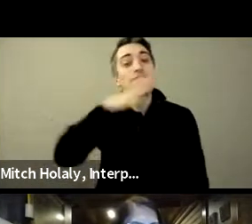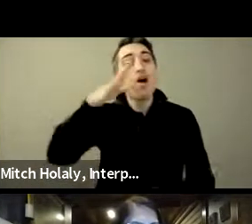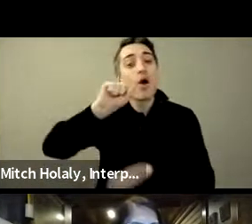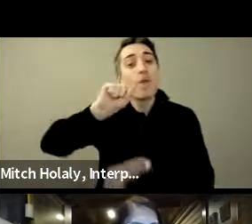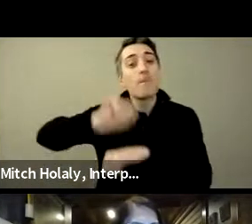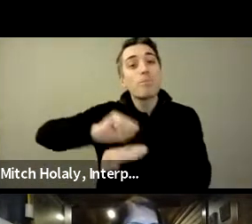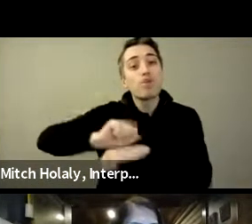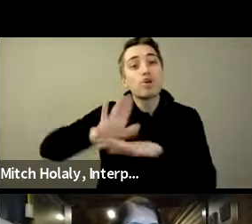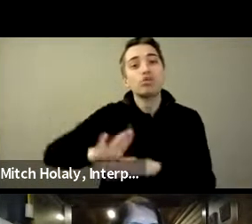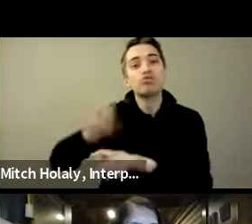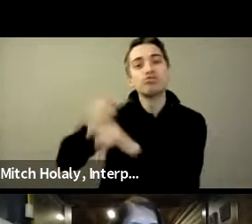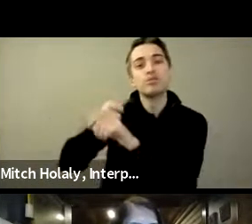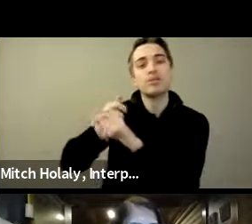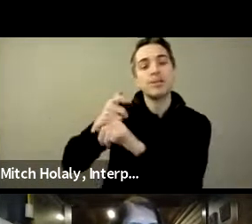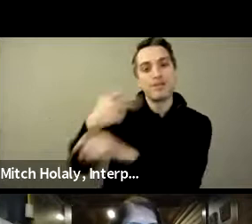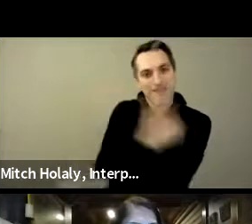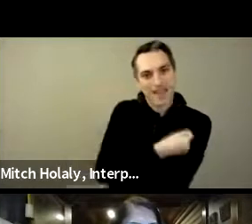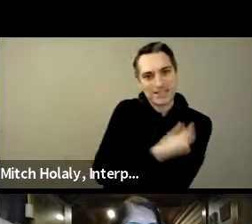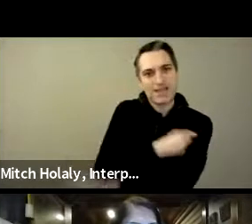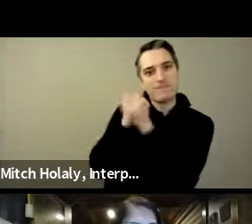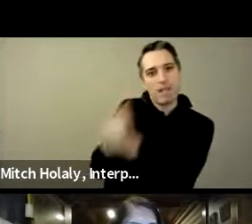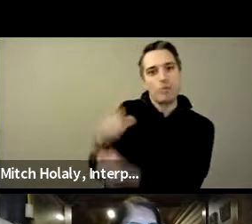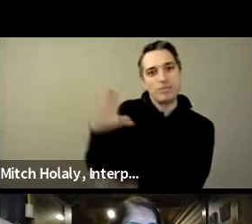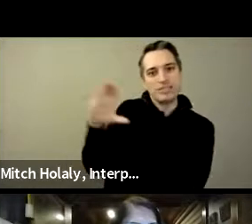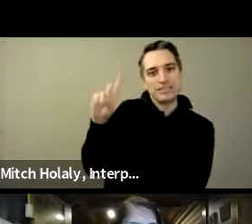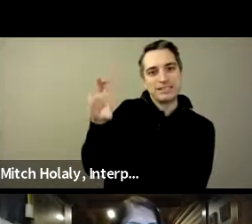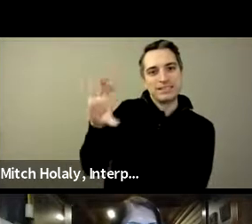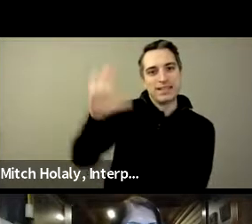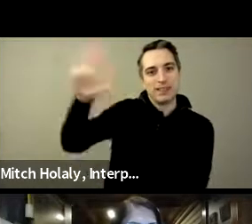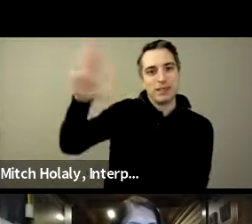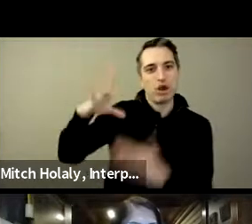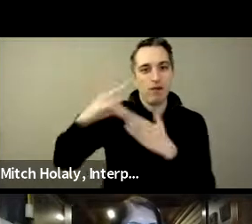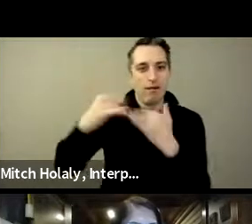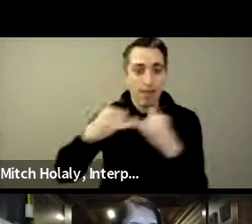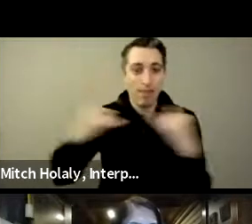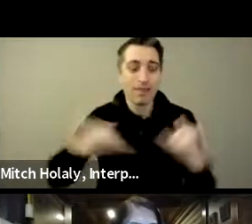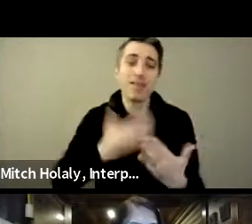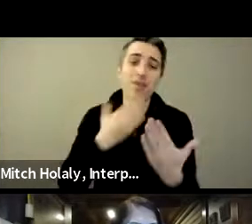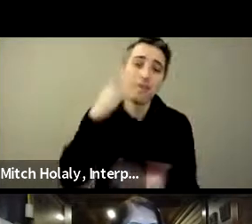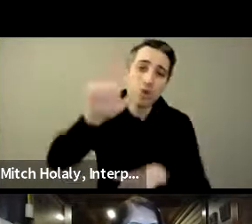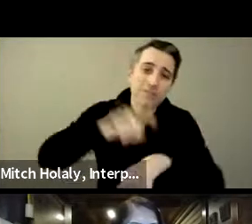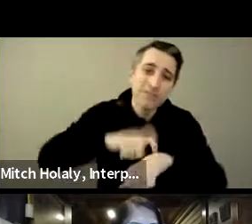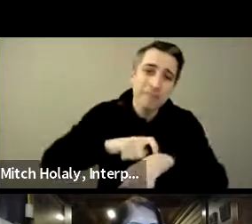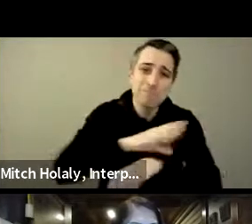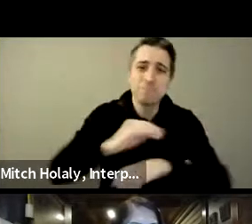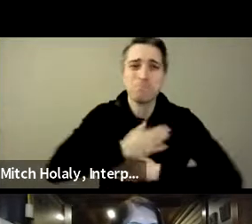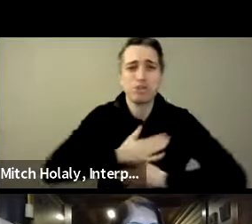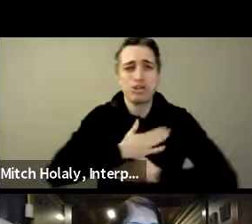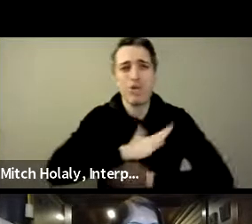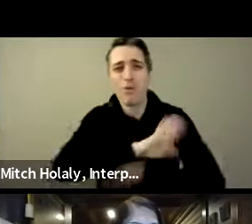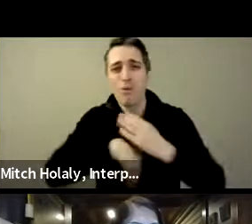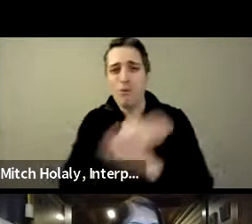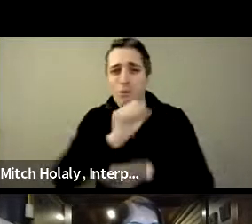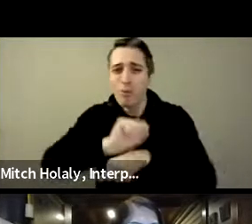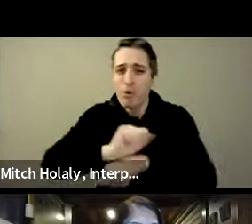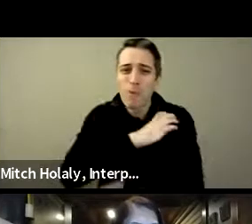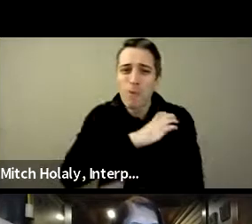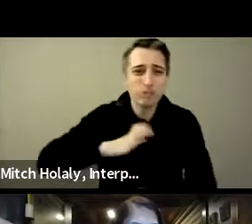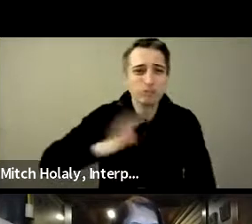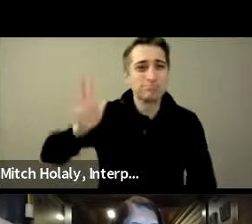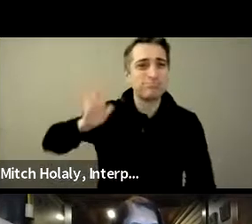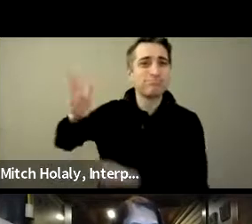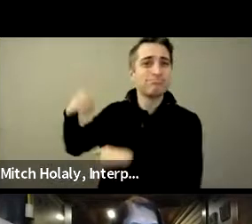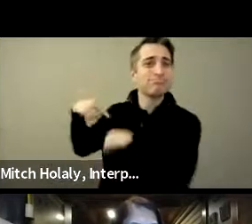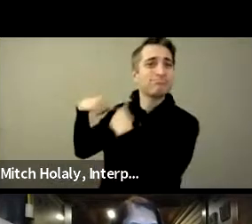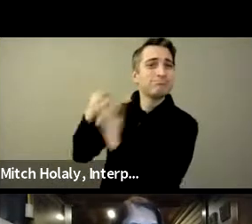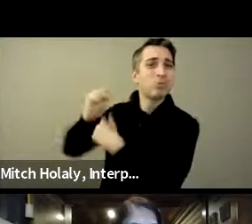CDC guidelines. Fine. Thank you for your time. And we really appreciate all the work that the commission has done in the past and will continue